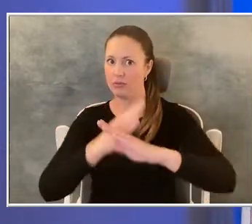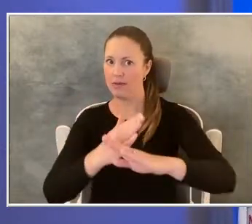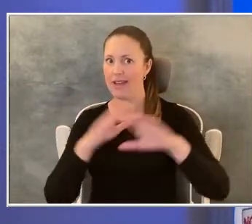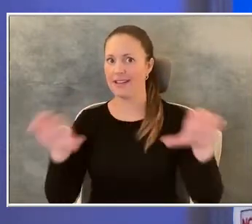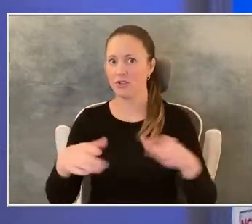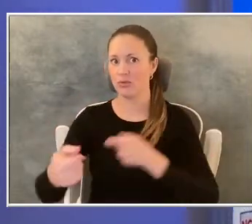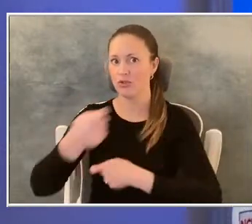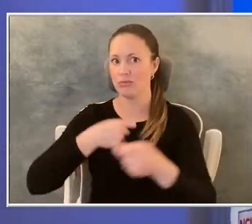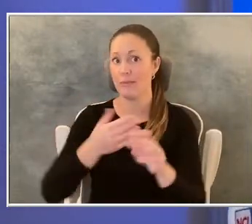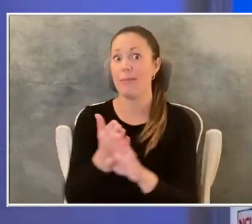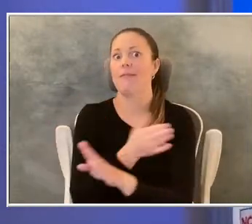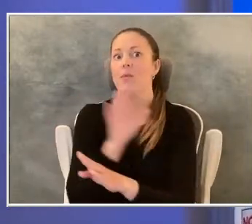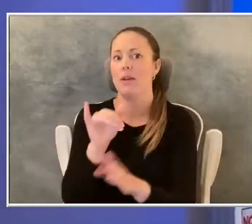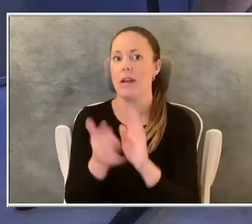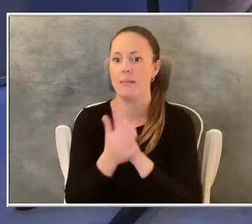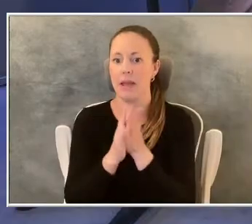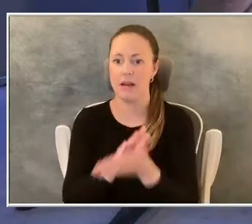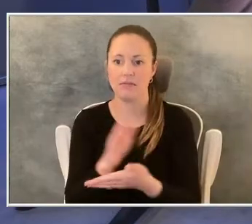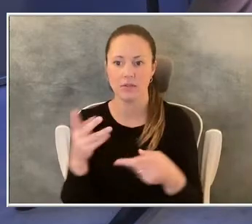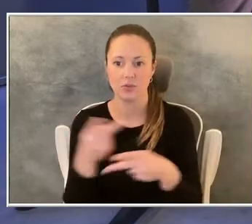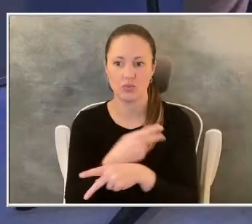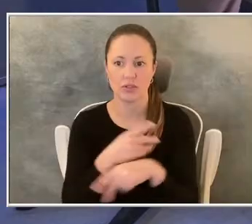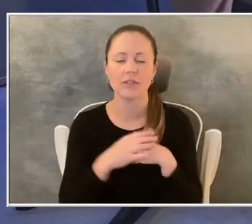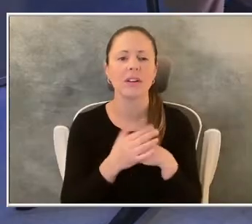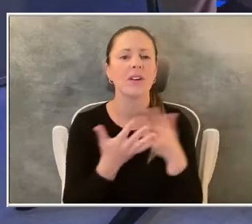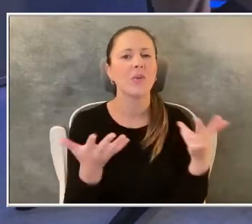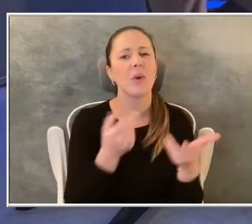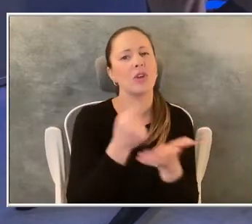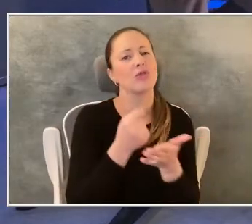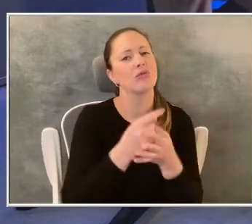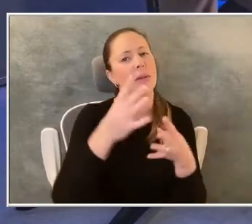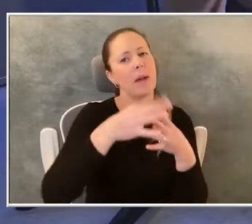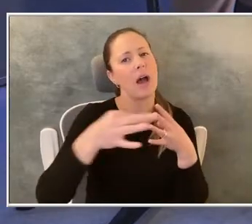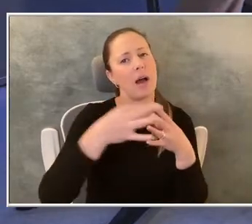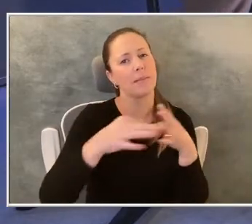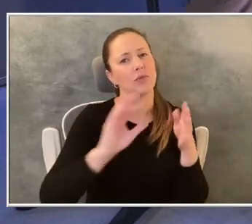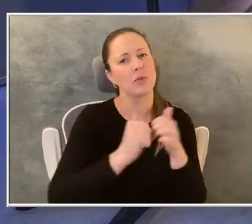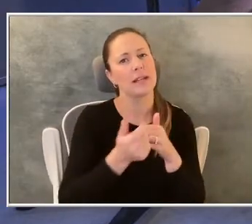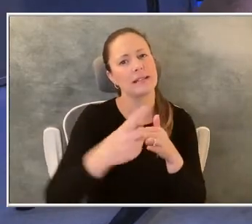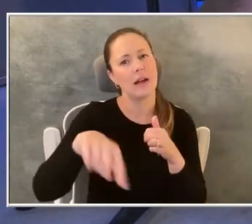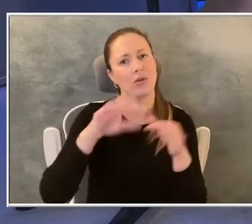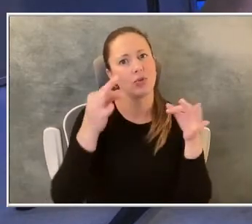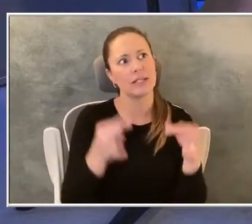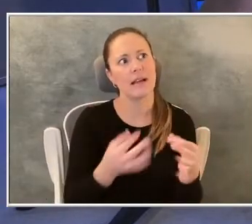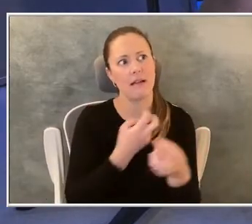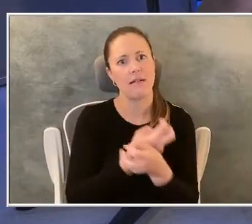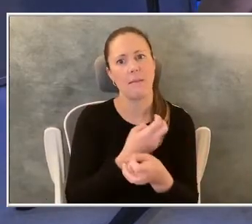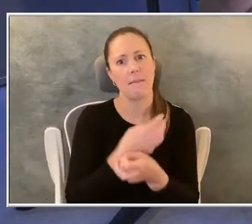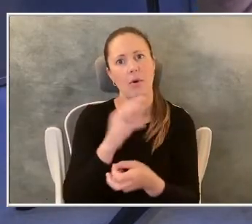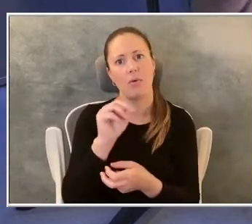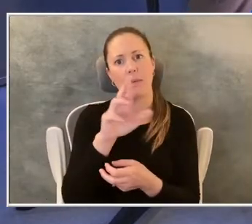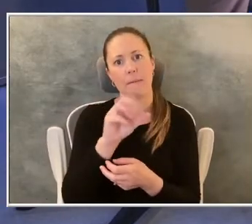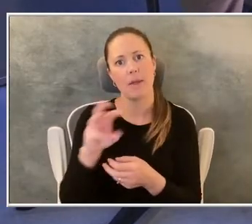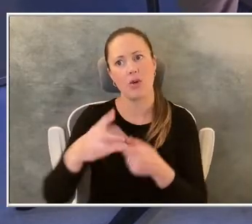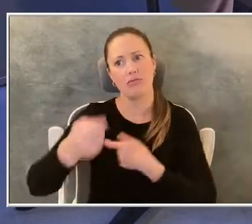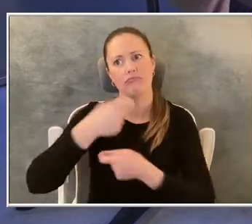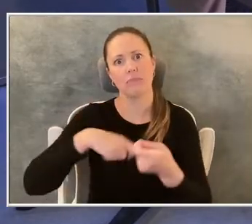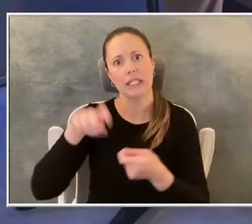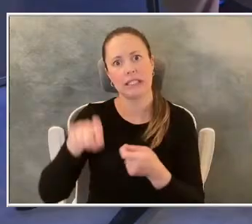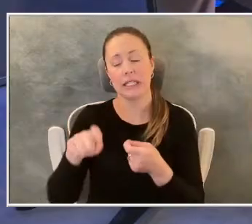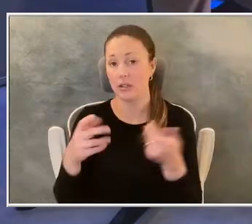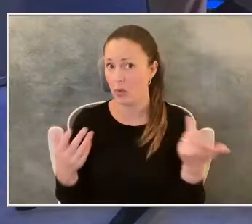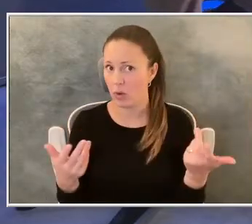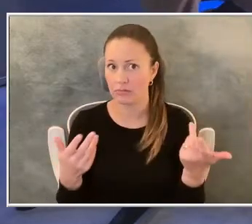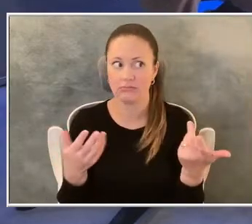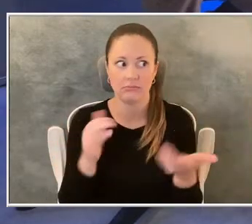it becomes into a leukemia. So what are the treatment options, and how do you decide a bone marrow transplant is needed, or is that just the gold